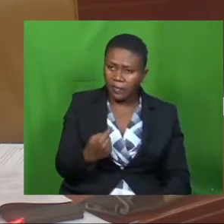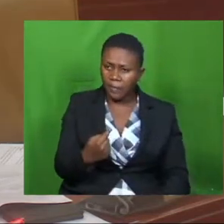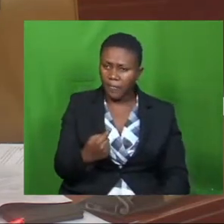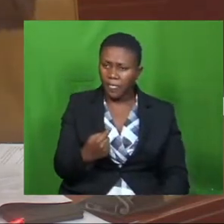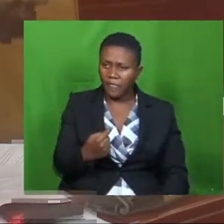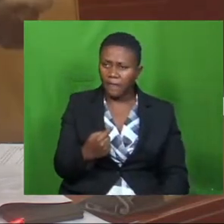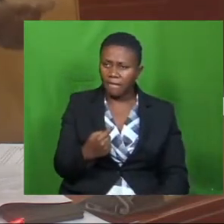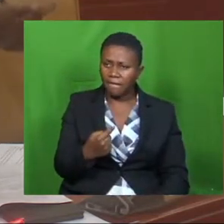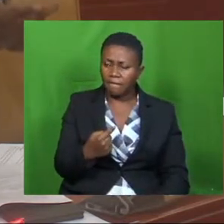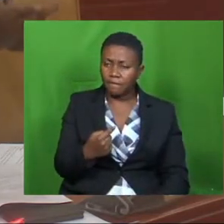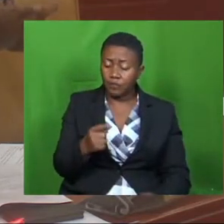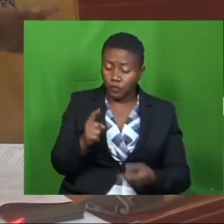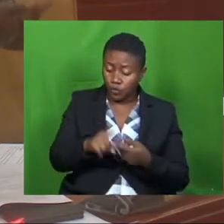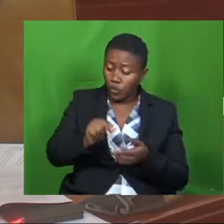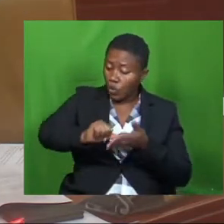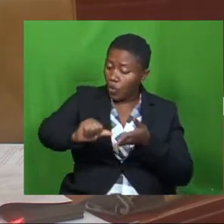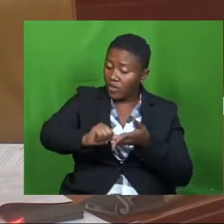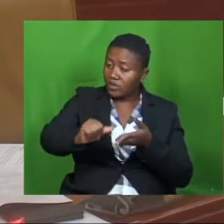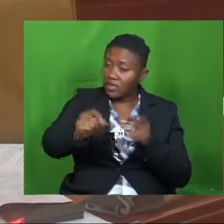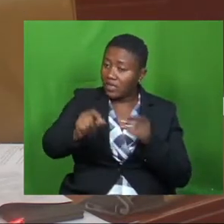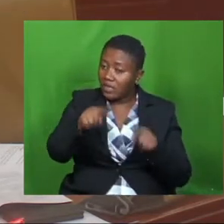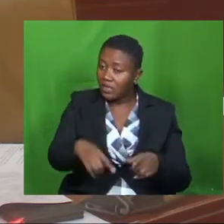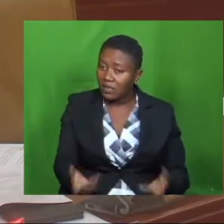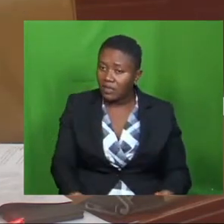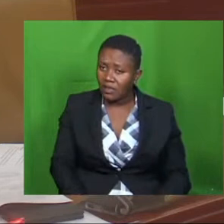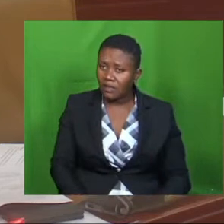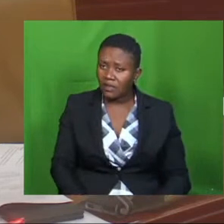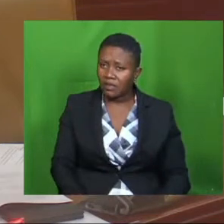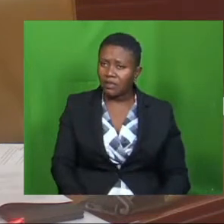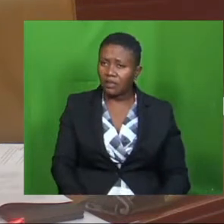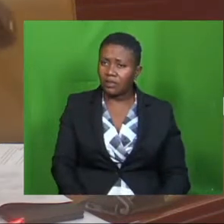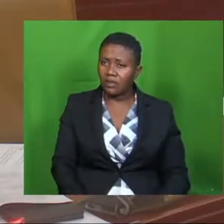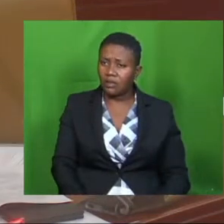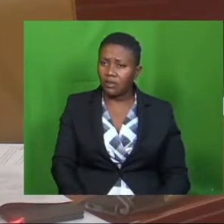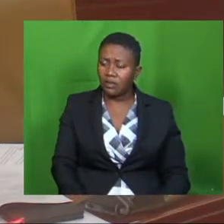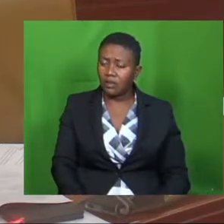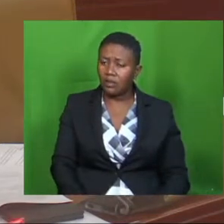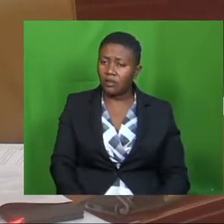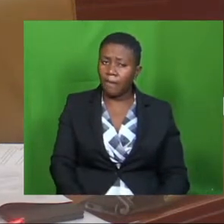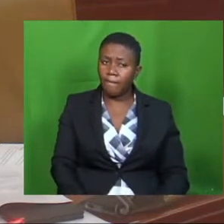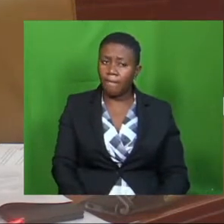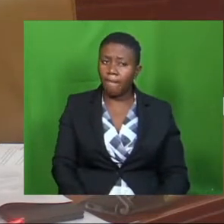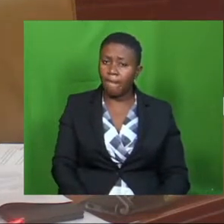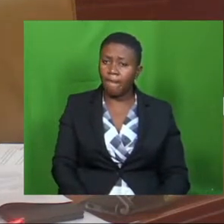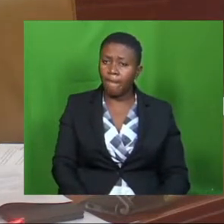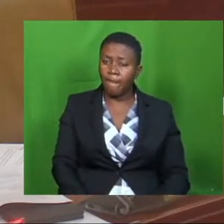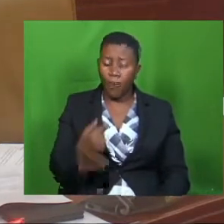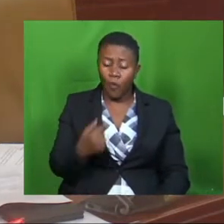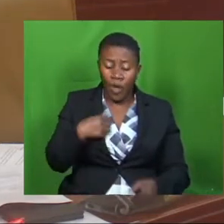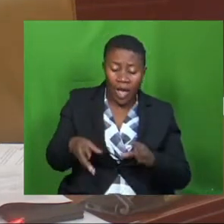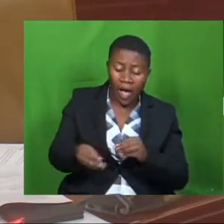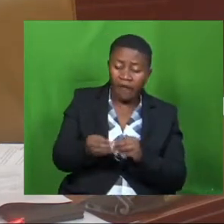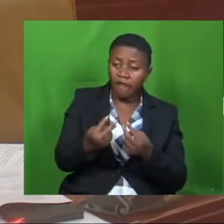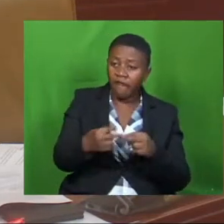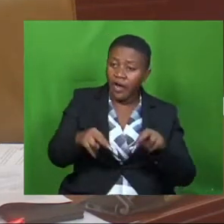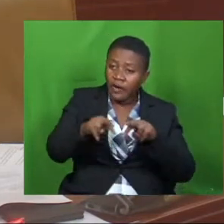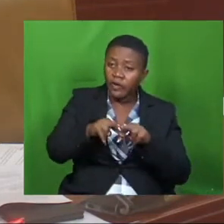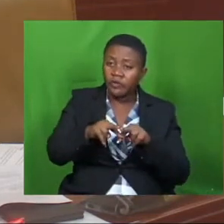when the reports come out, unfortunately, we politicians attack one another